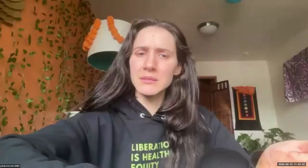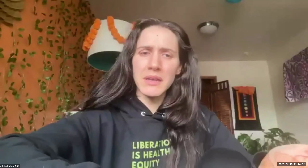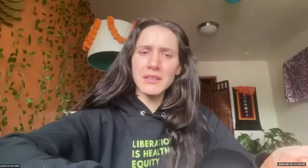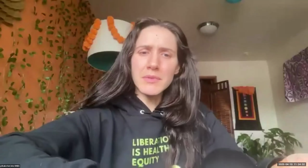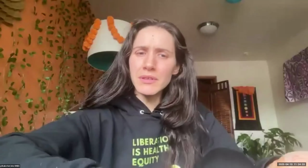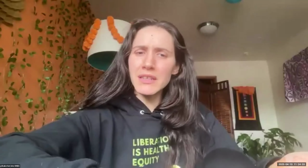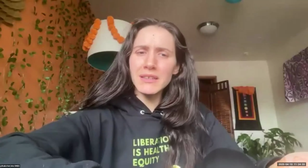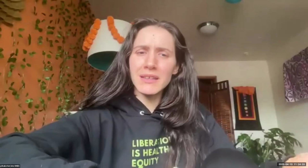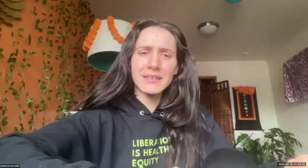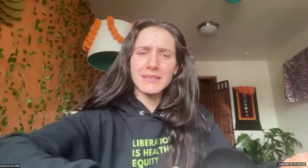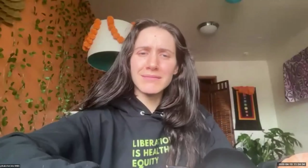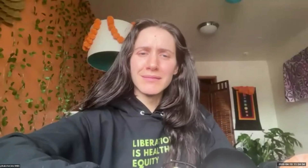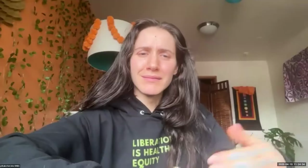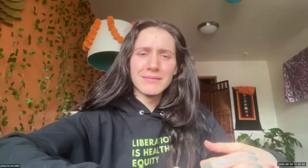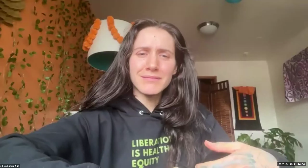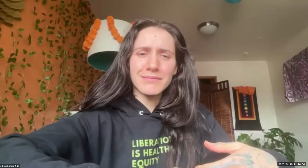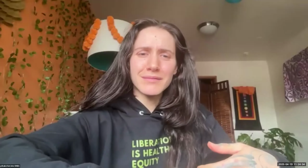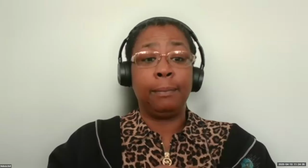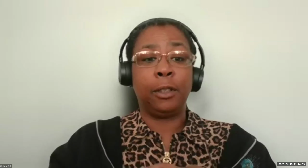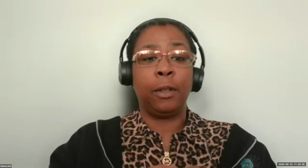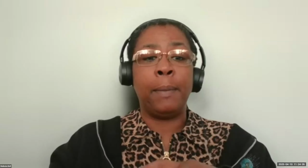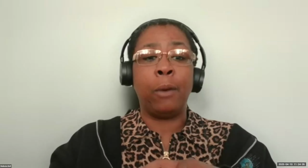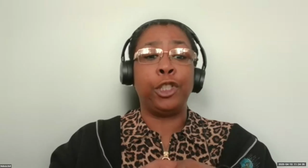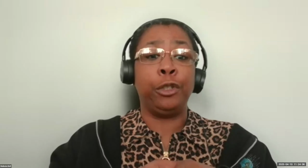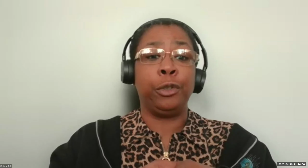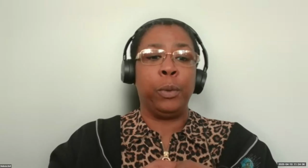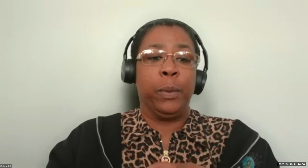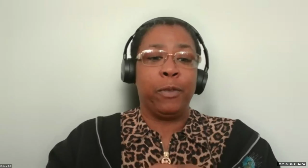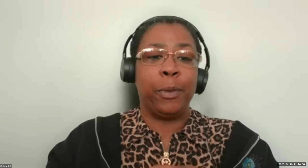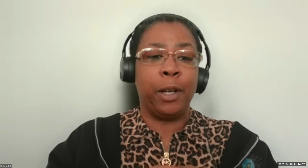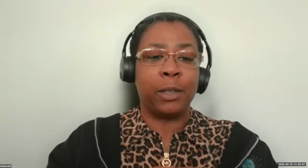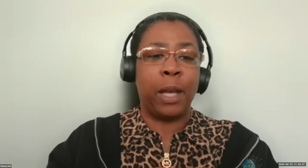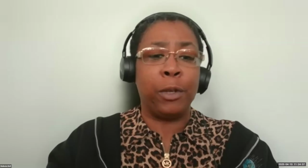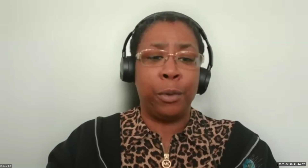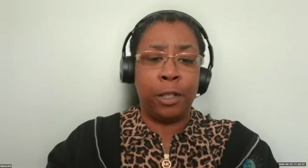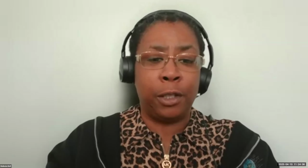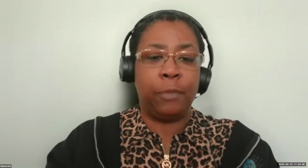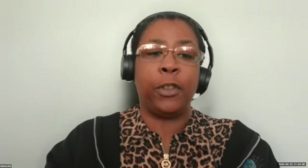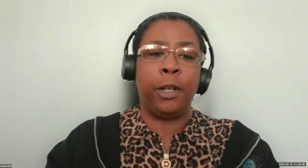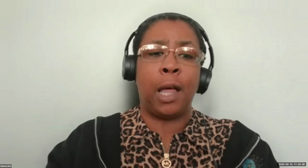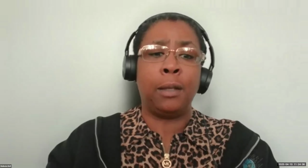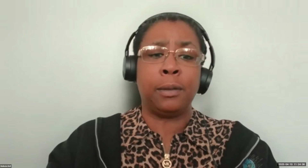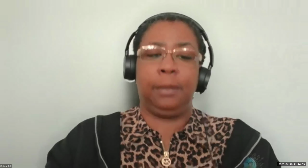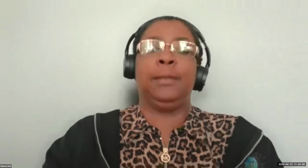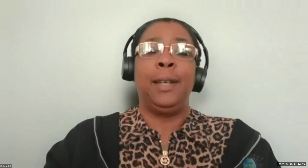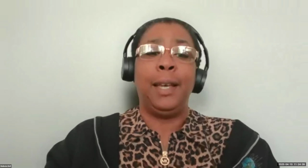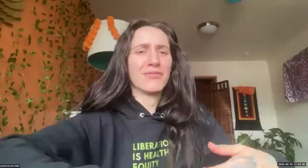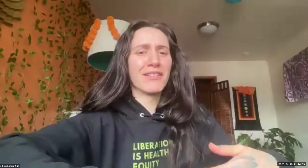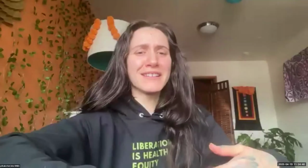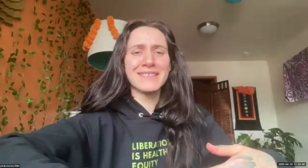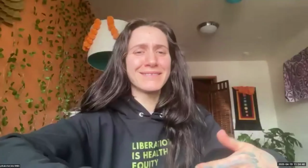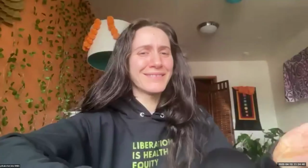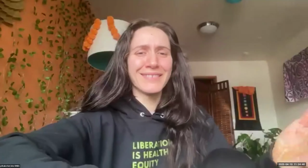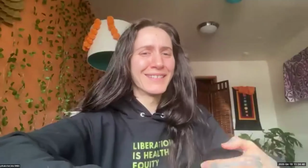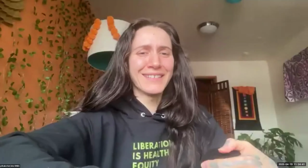Good. How about respect community? Like, yeah. So I mean, that was huge when we went from $30. We're like, we're doing all this for $30, yeah,